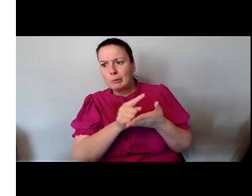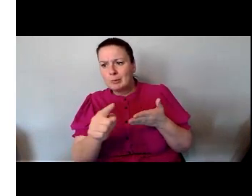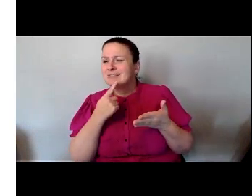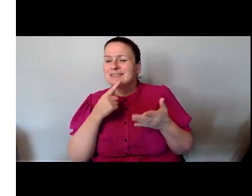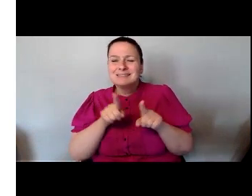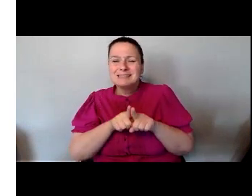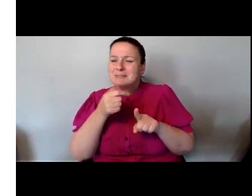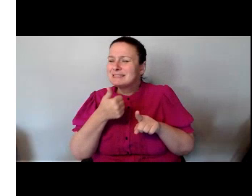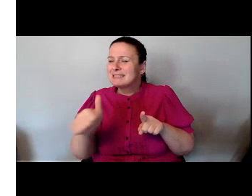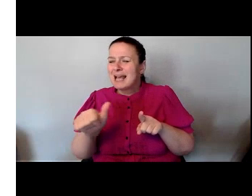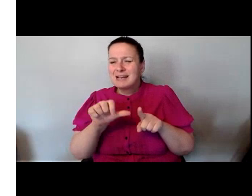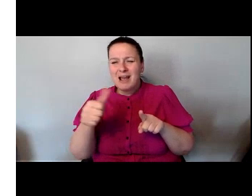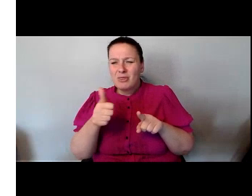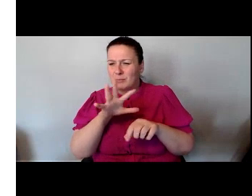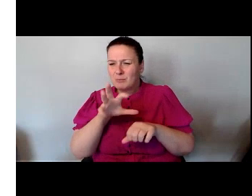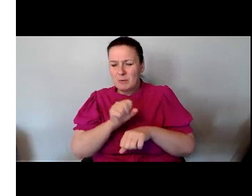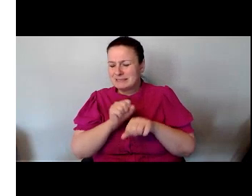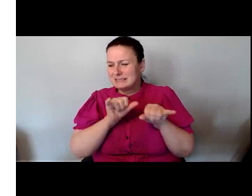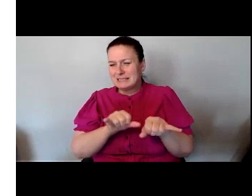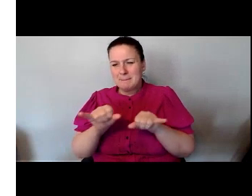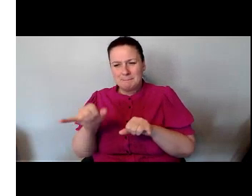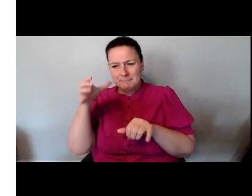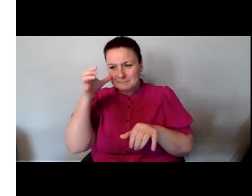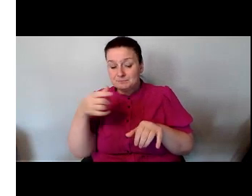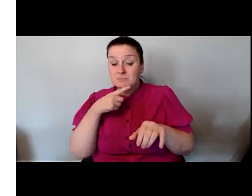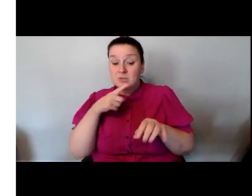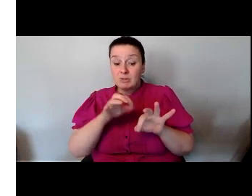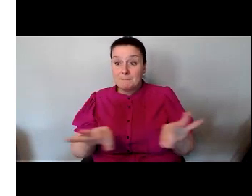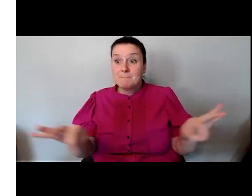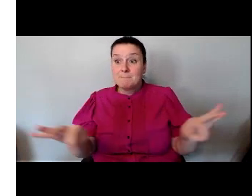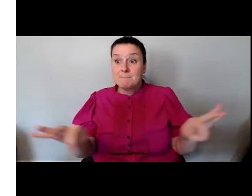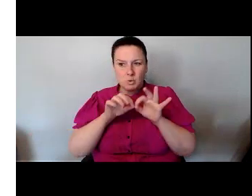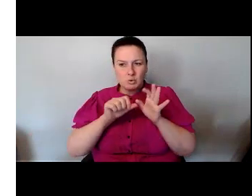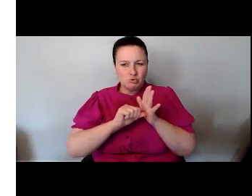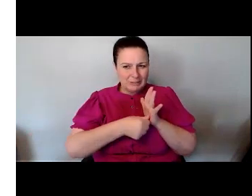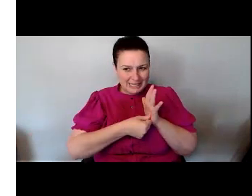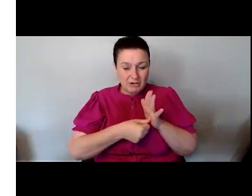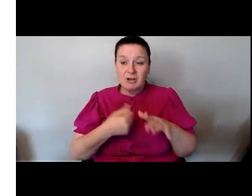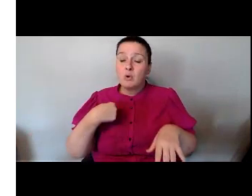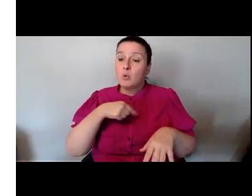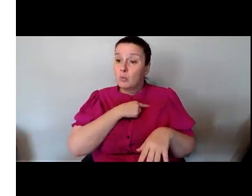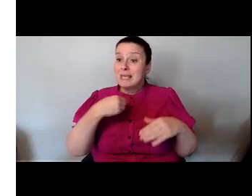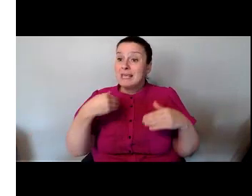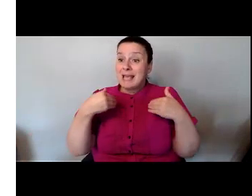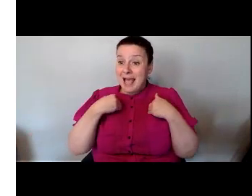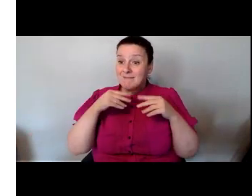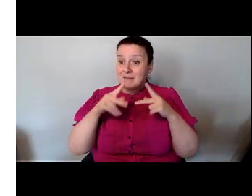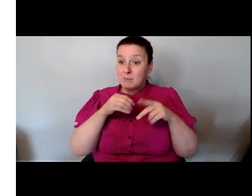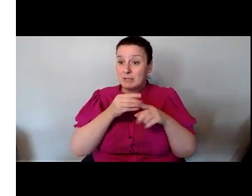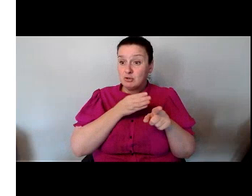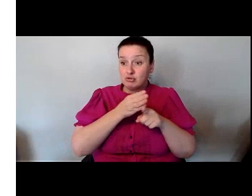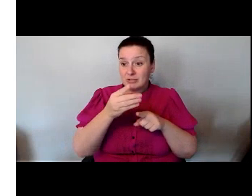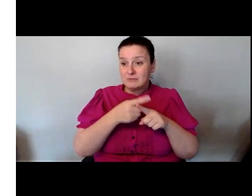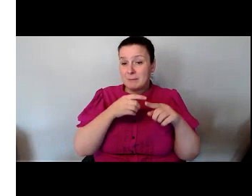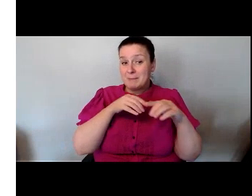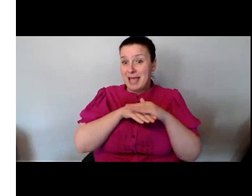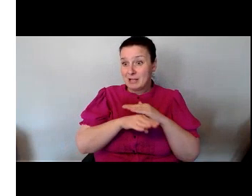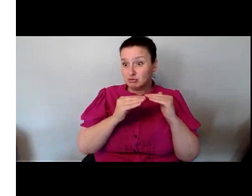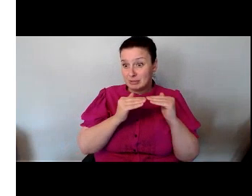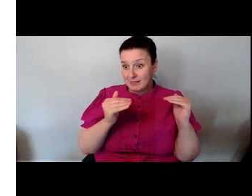But yes, I think it's really important to reiterate that we've got folks in careers from entry level